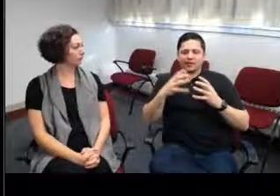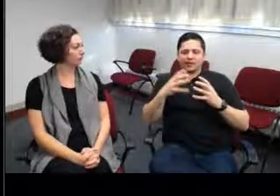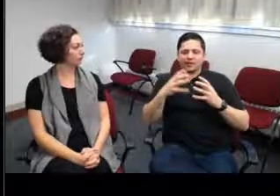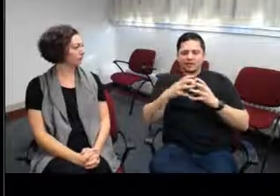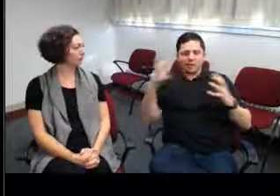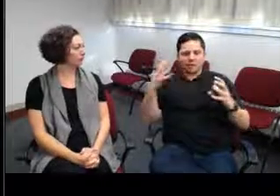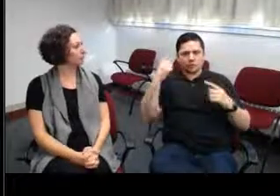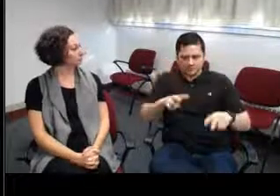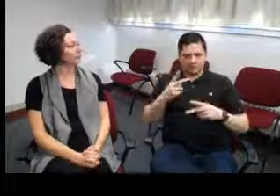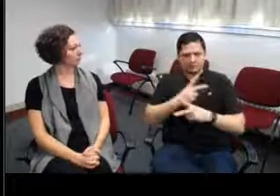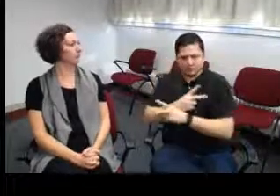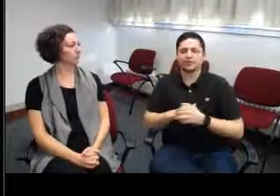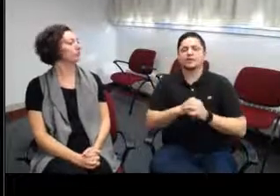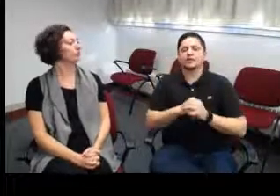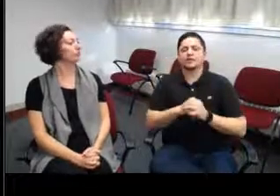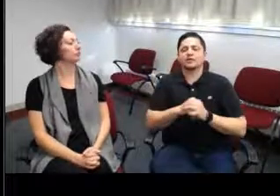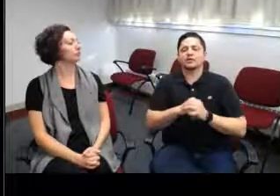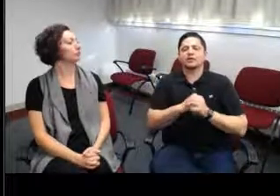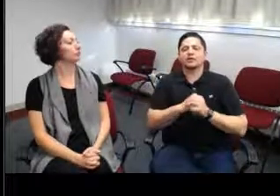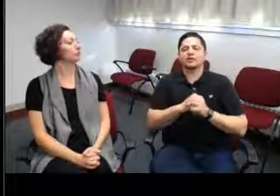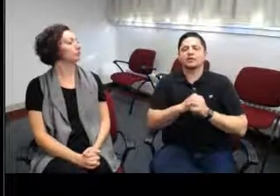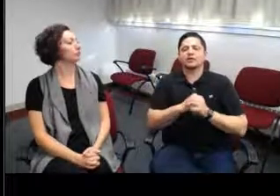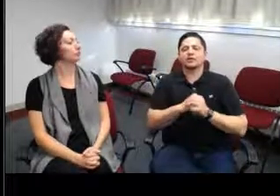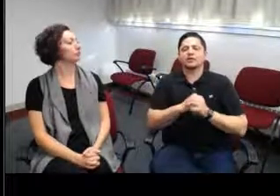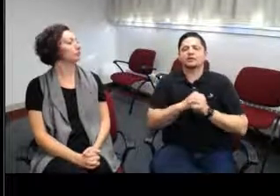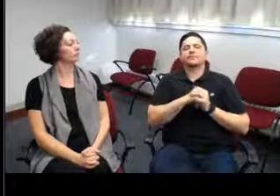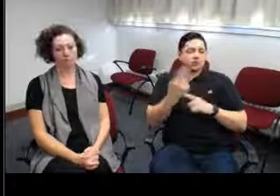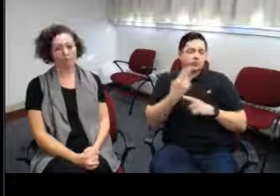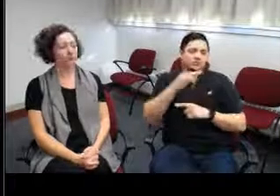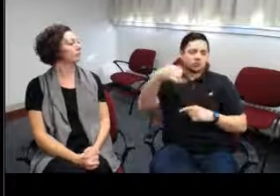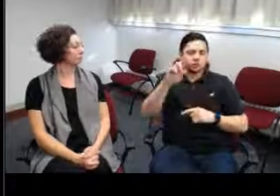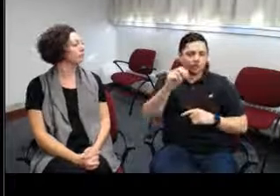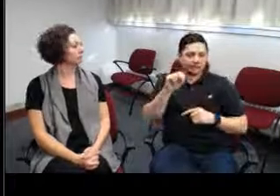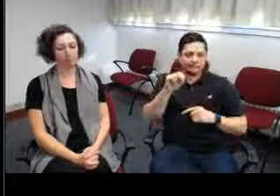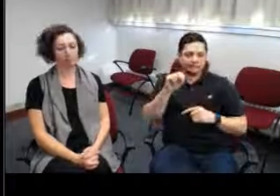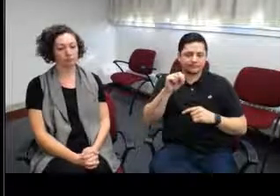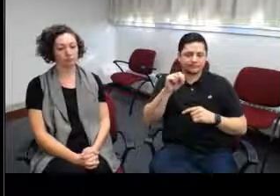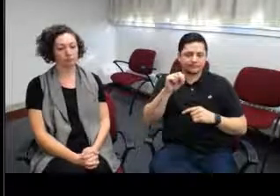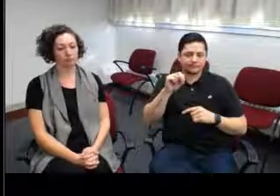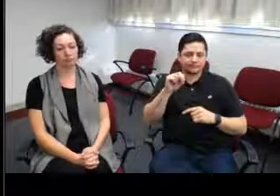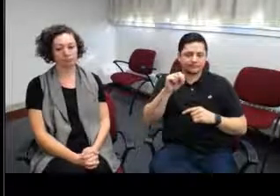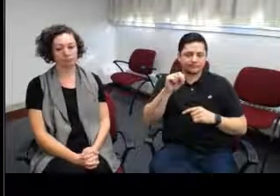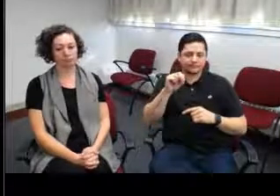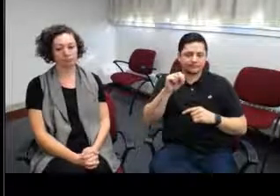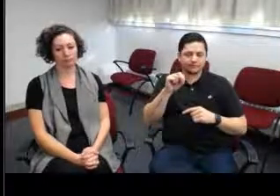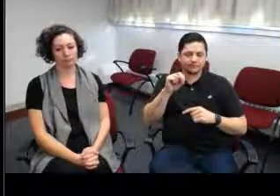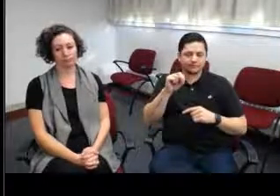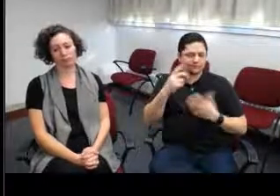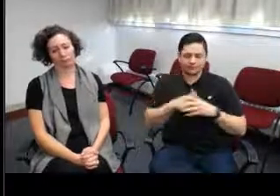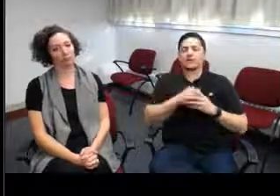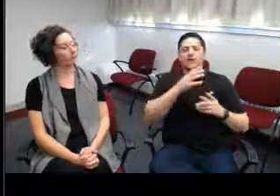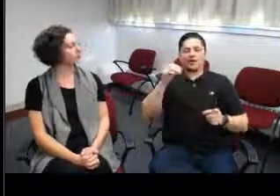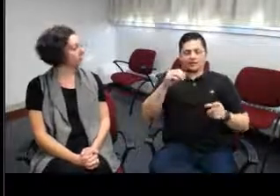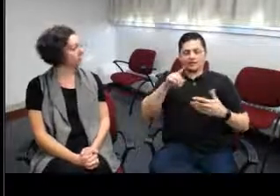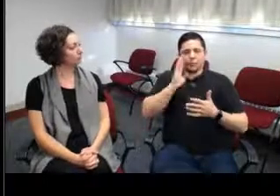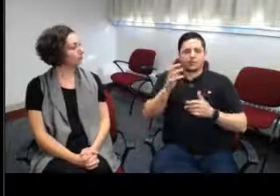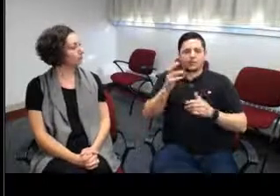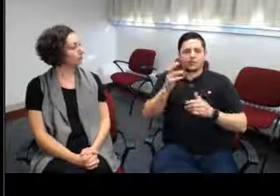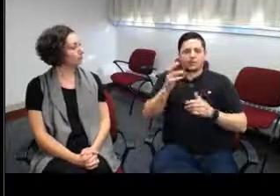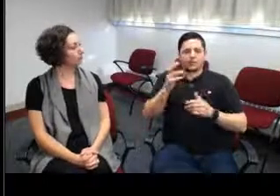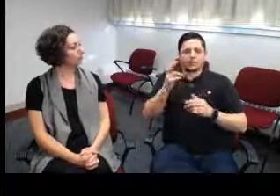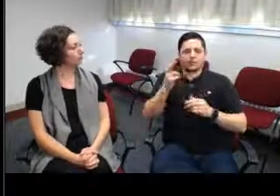There's a lot to think about when assessing your mood. There's often a lot of psychological jargon being